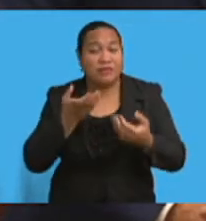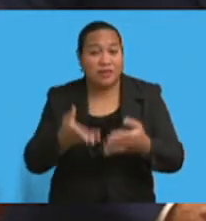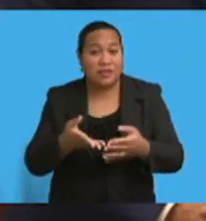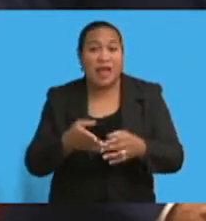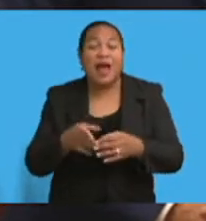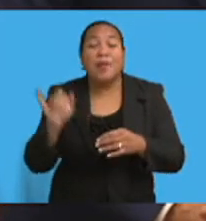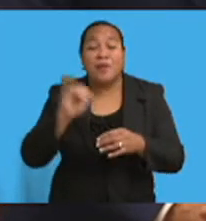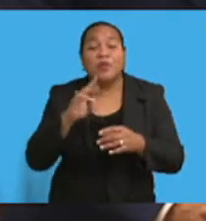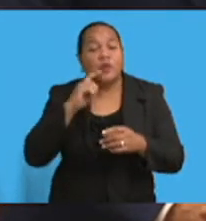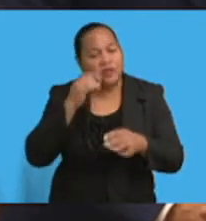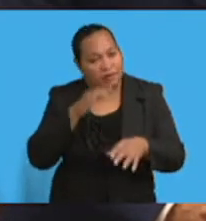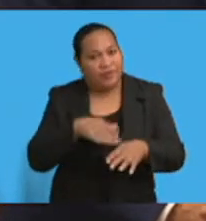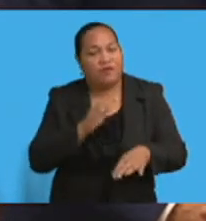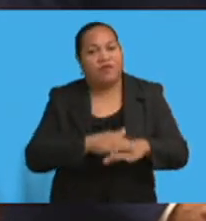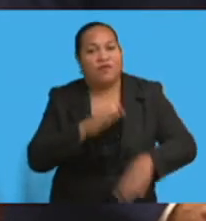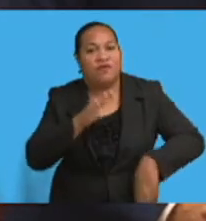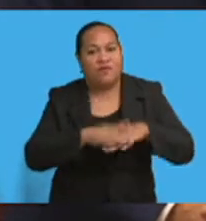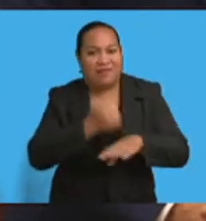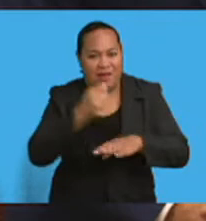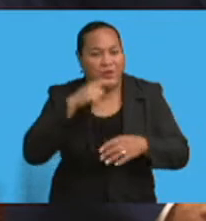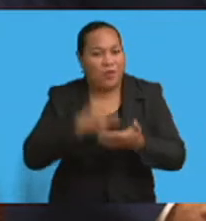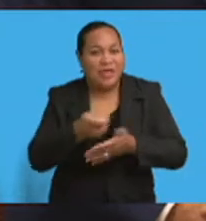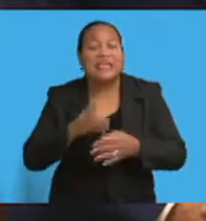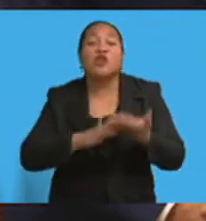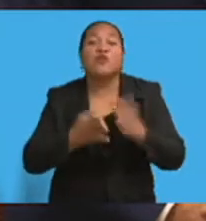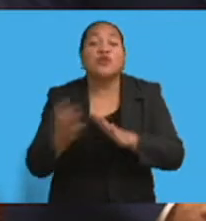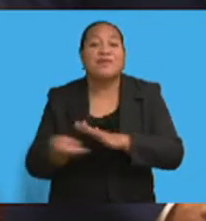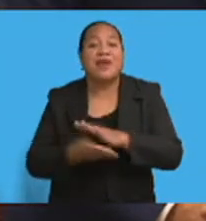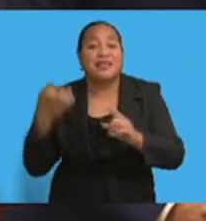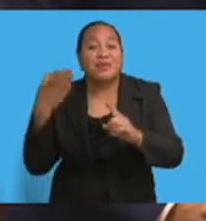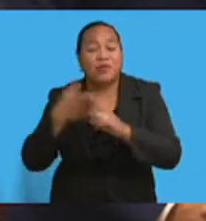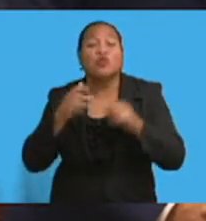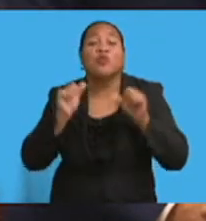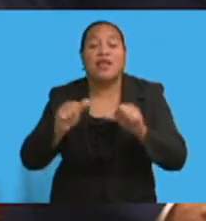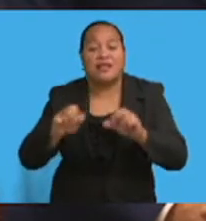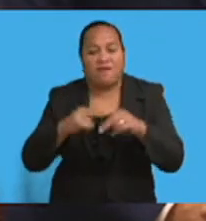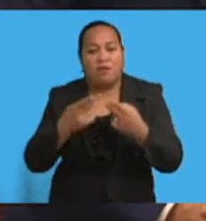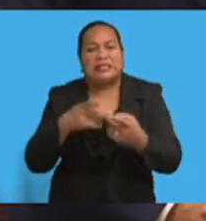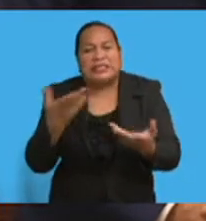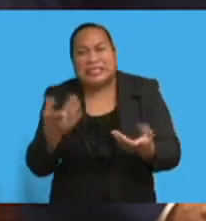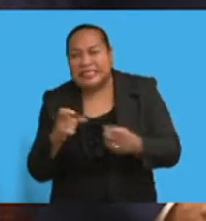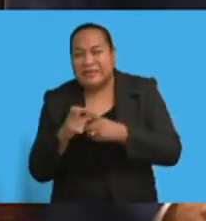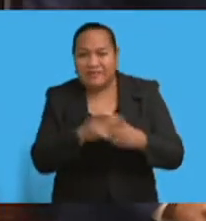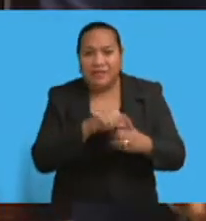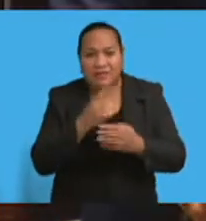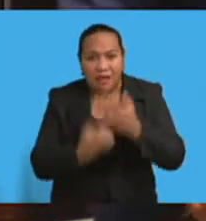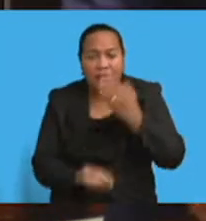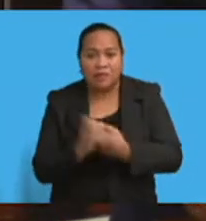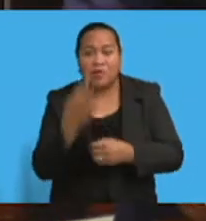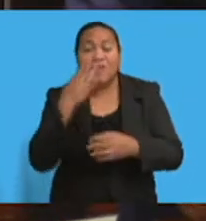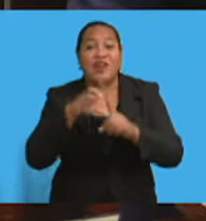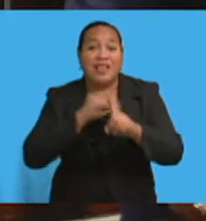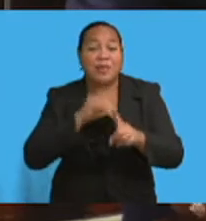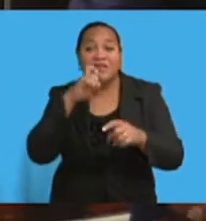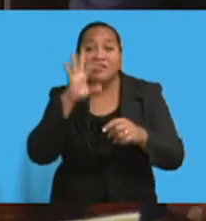covered entirely by government. It's a community-based approach that protects families who have fallen on difficult times. So, for example, in the event of a